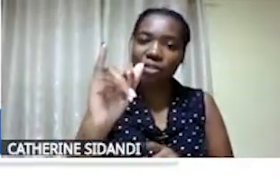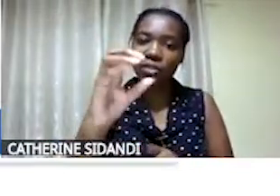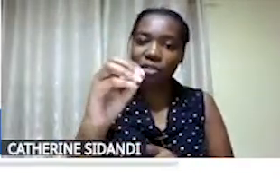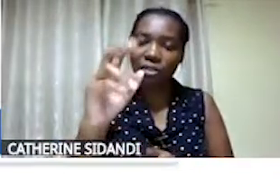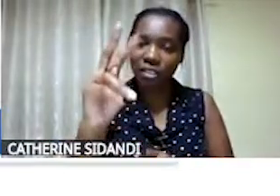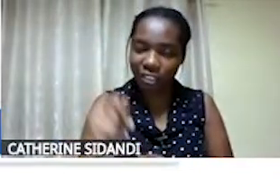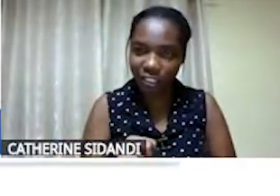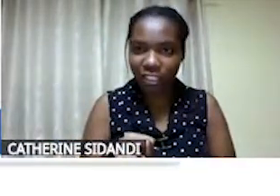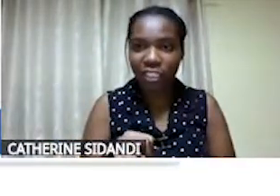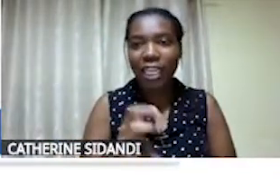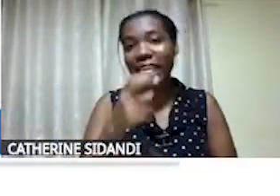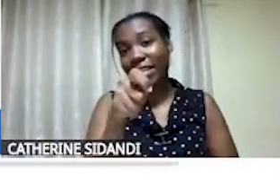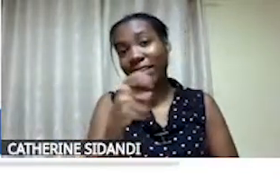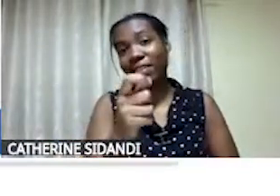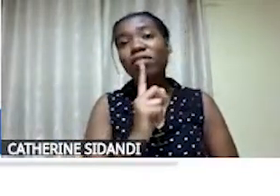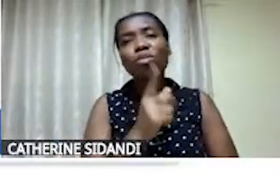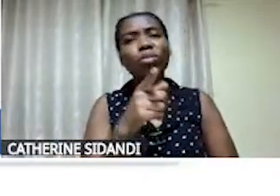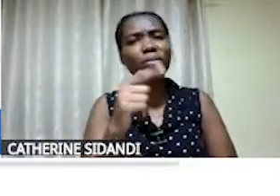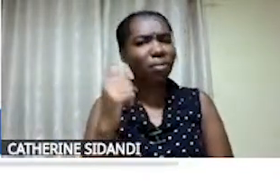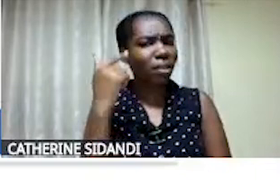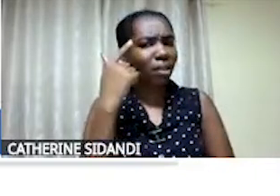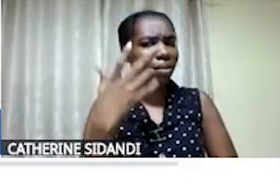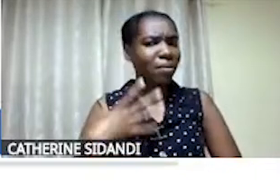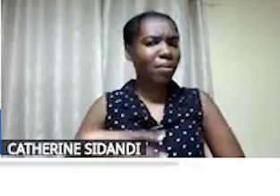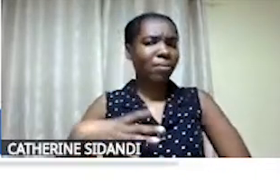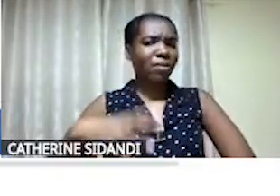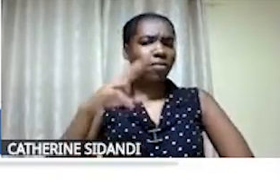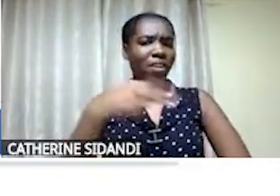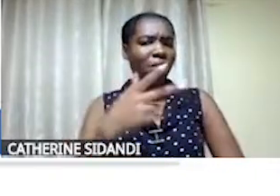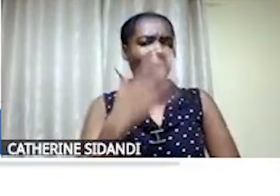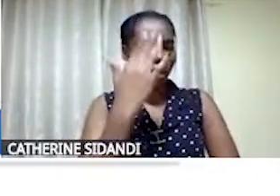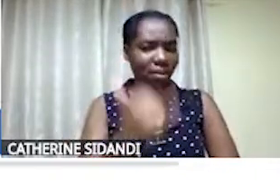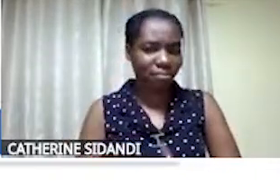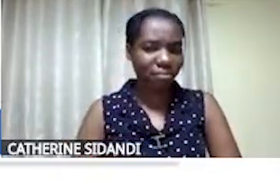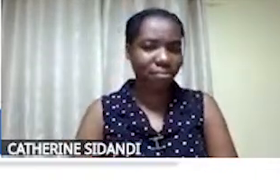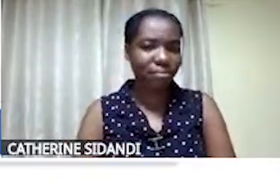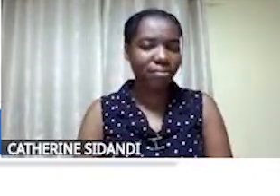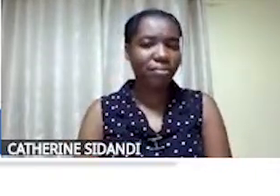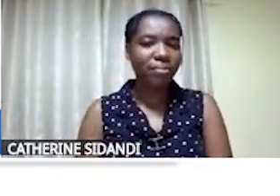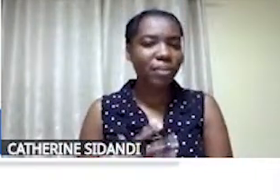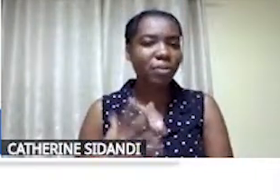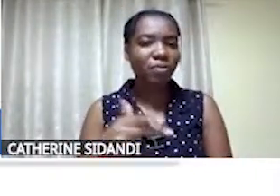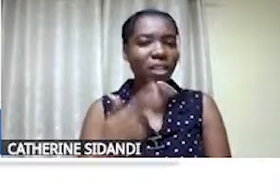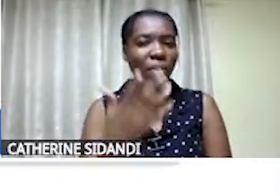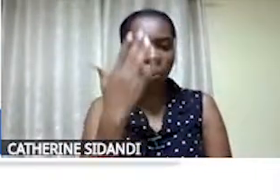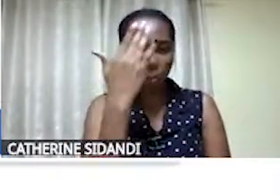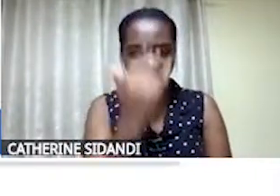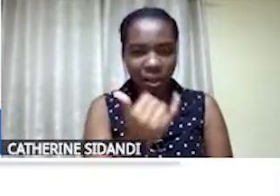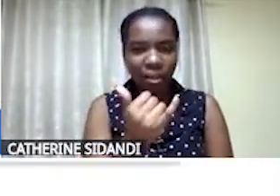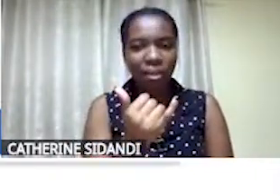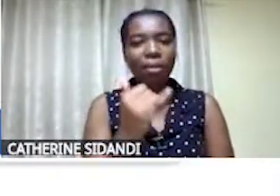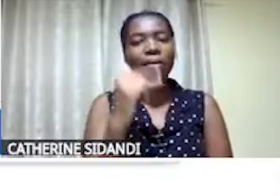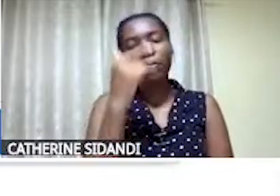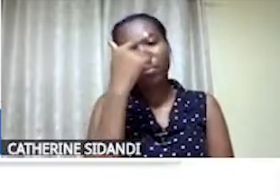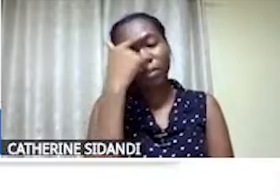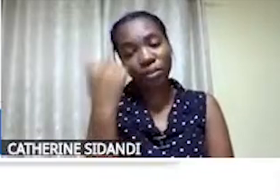people fall short of execution? Why do people fail in execution? What is it? Psychology? Is